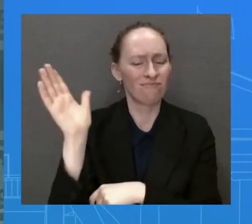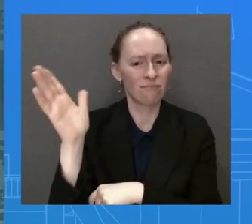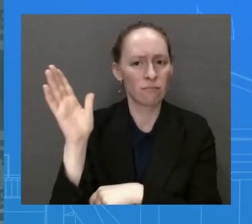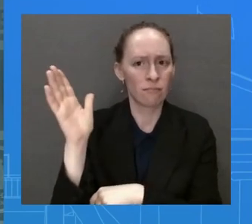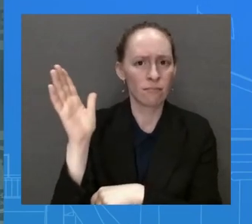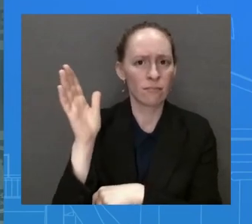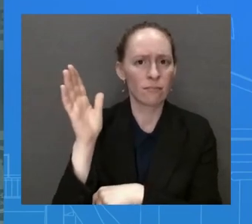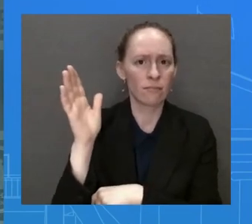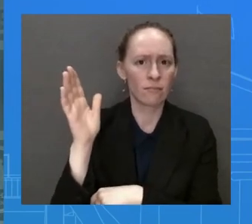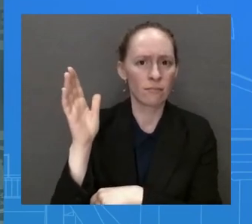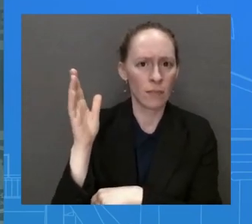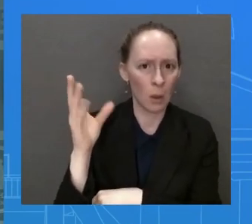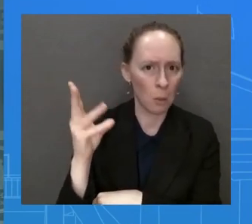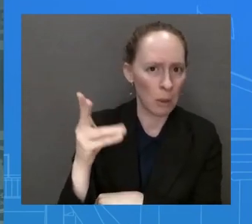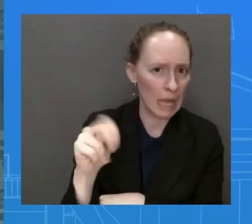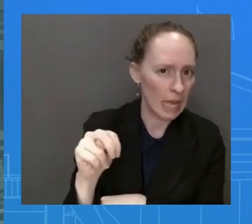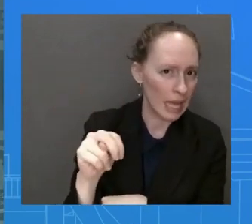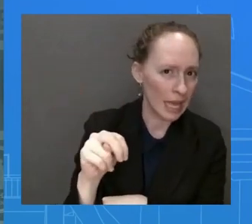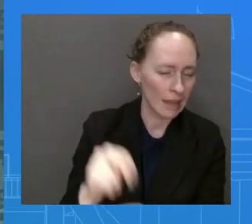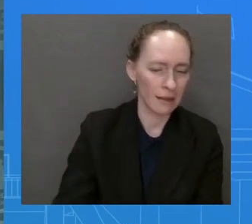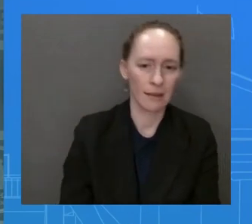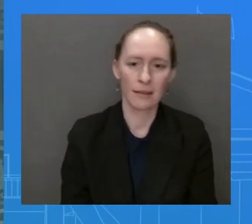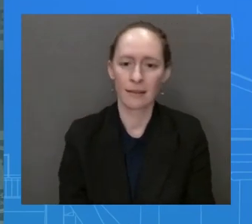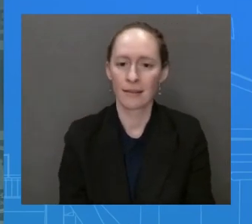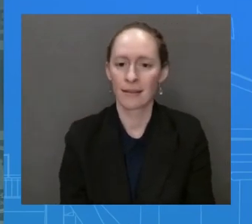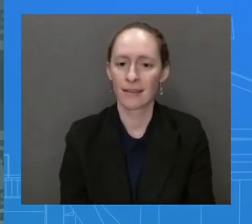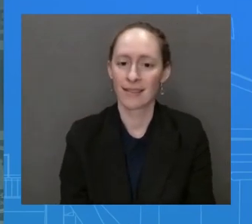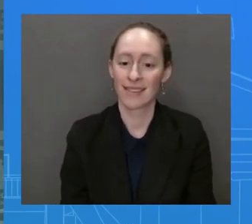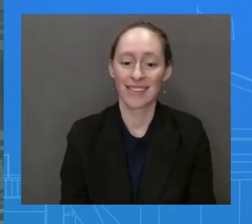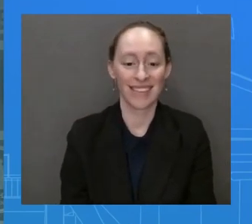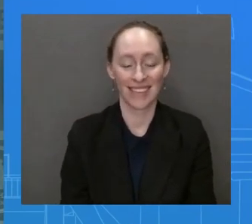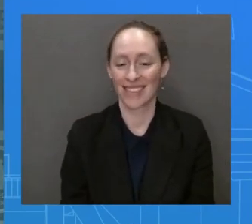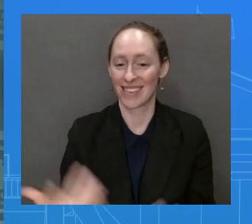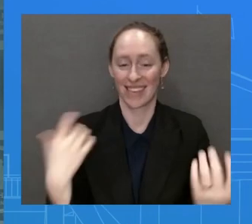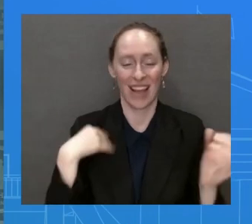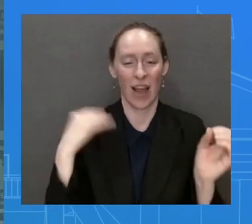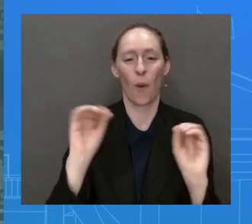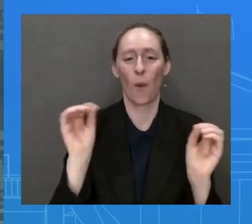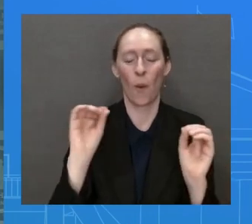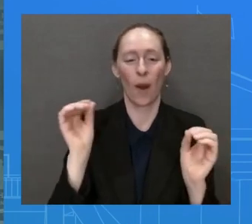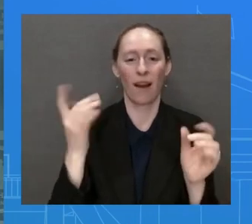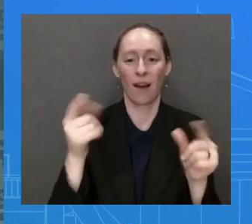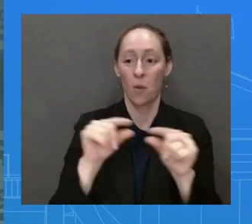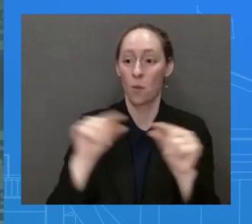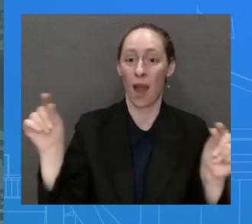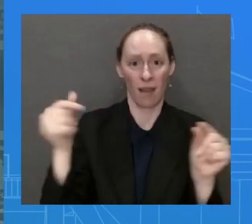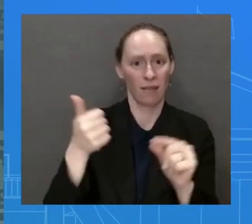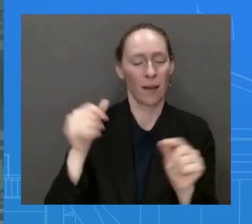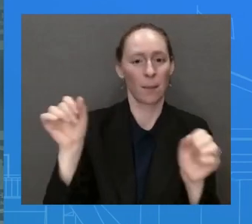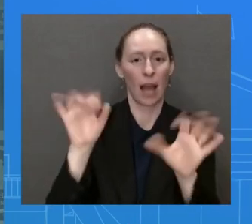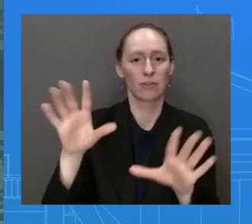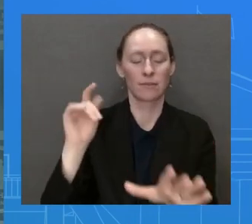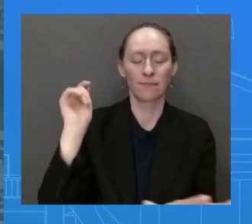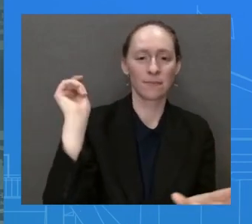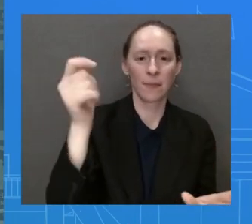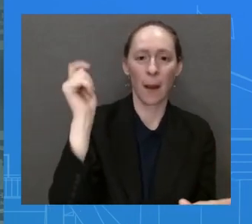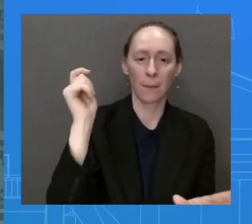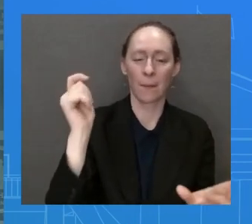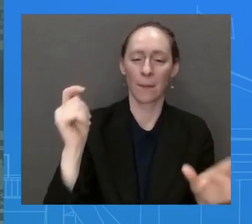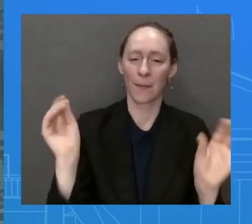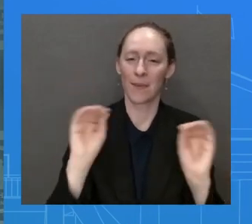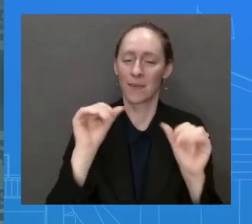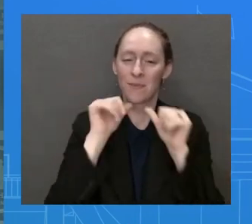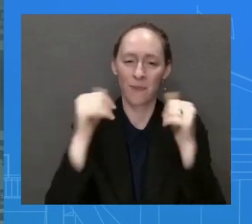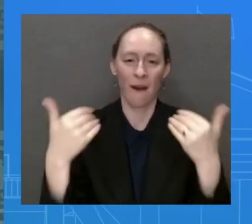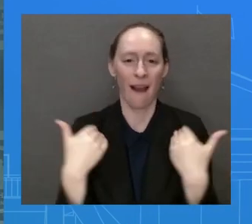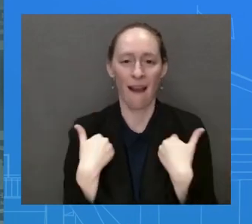I don't have a magic wand here. I don't know when that's going to happen. What I can say is his team is going to fully cooperate with the Department of